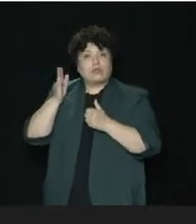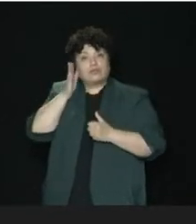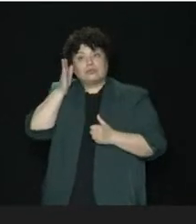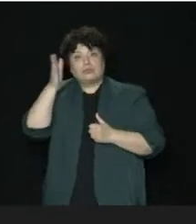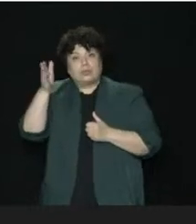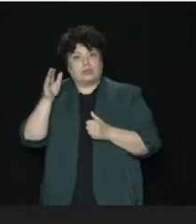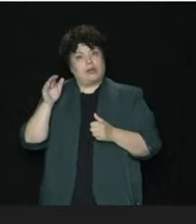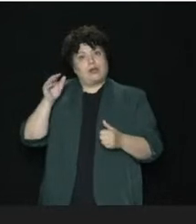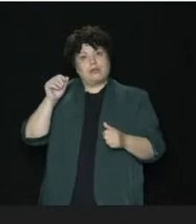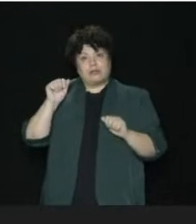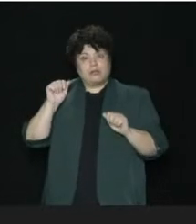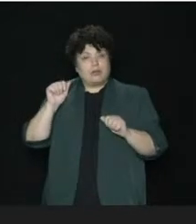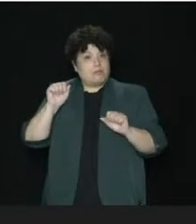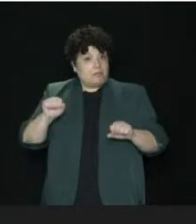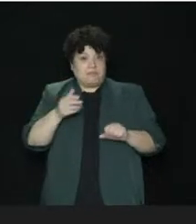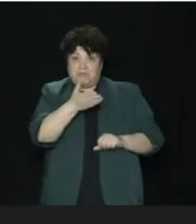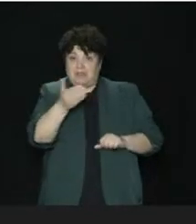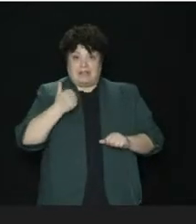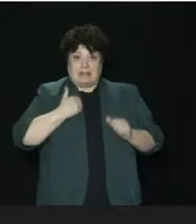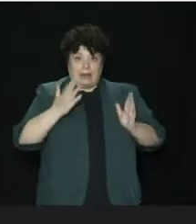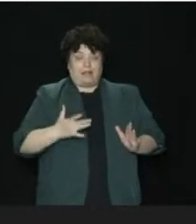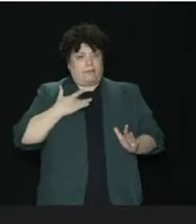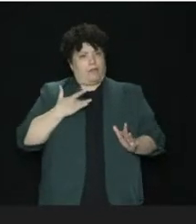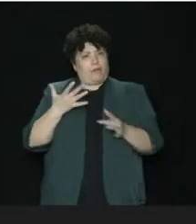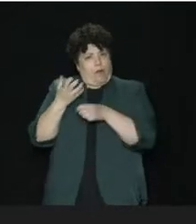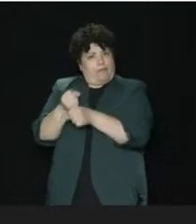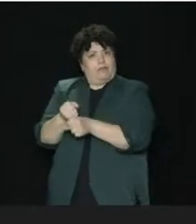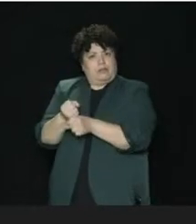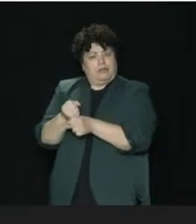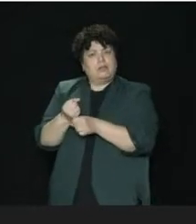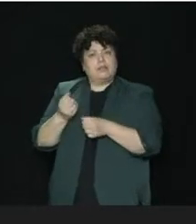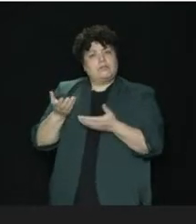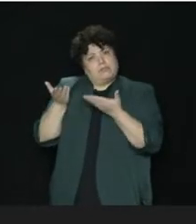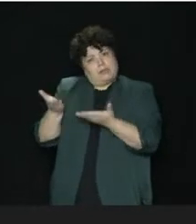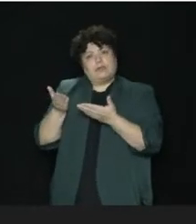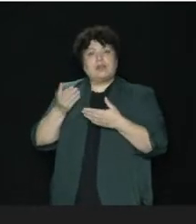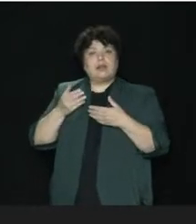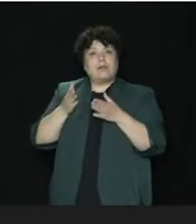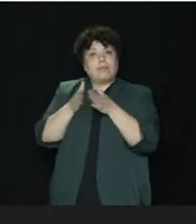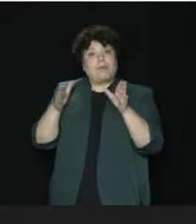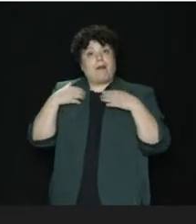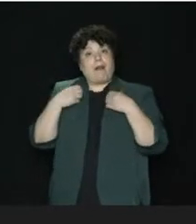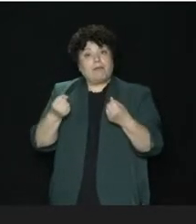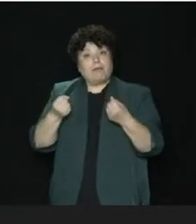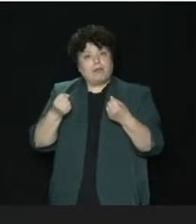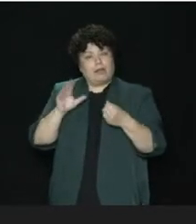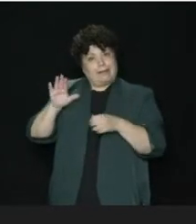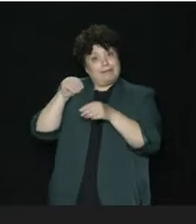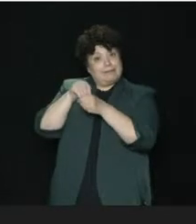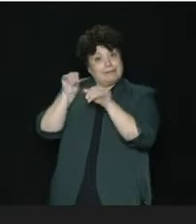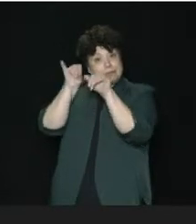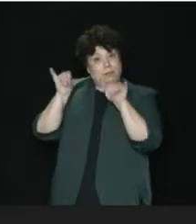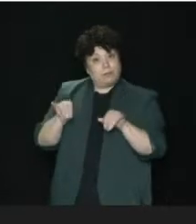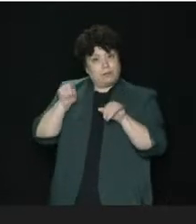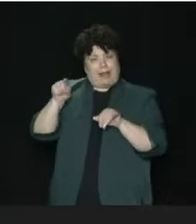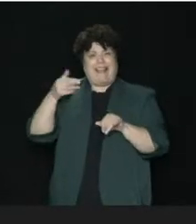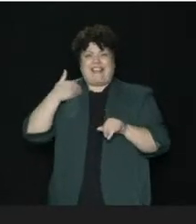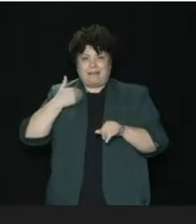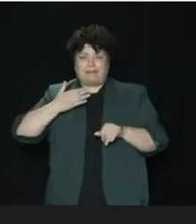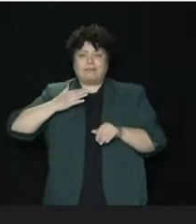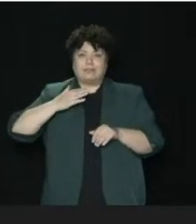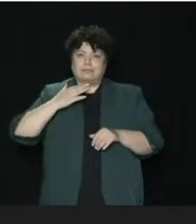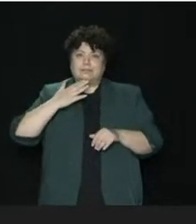that Canadians should be confident that our public health systems are providing you with the best advice